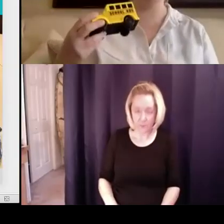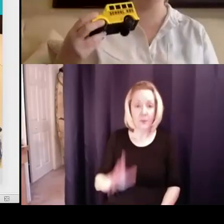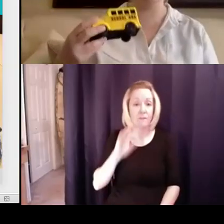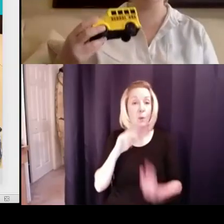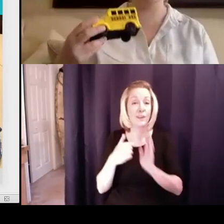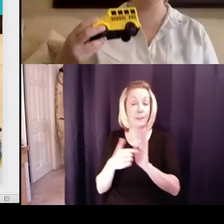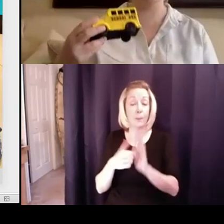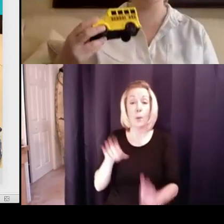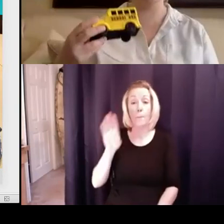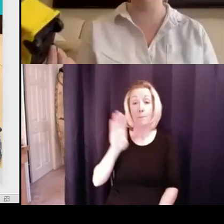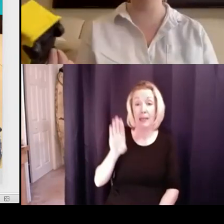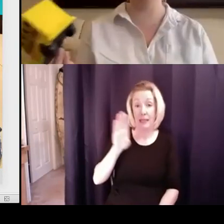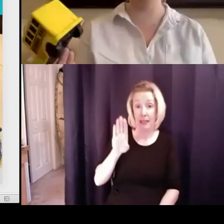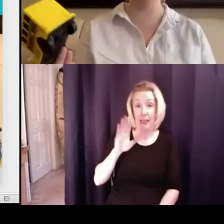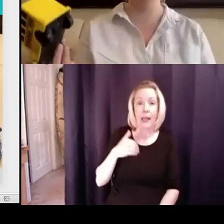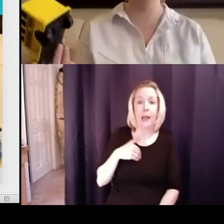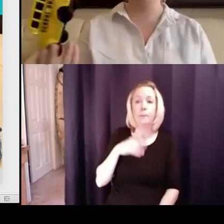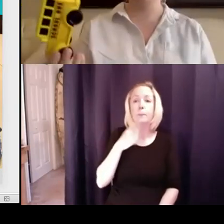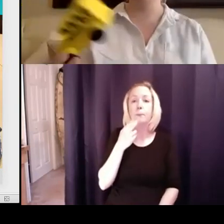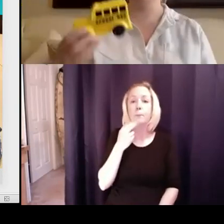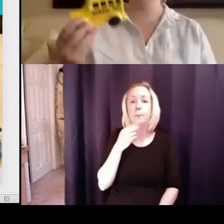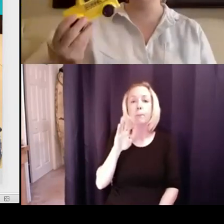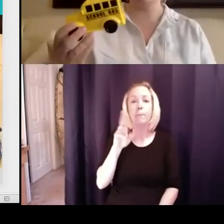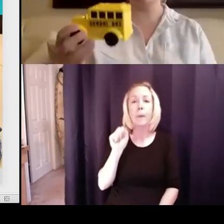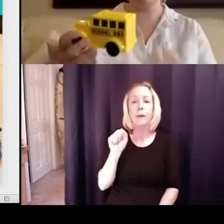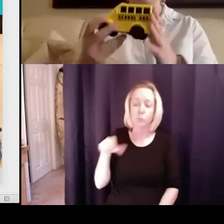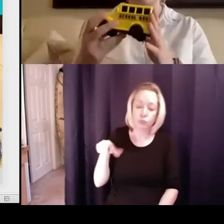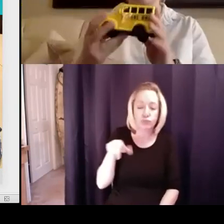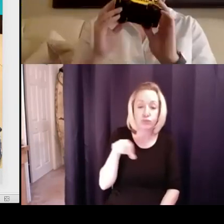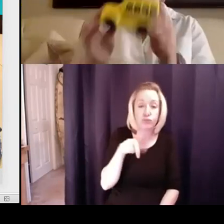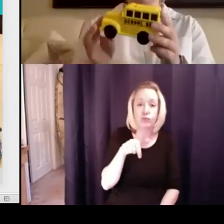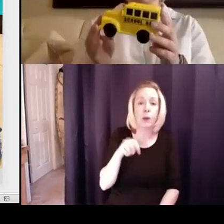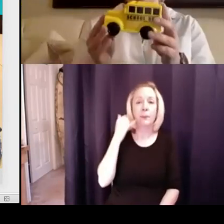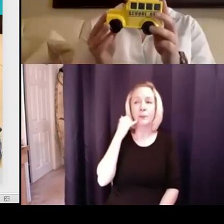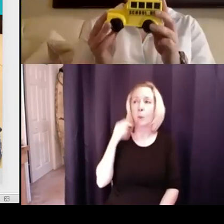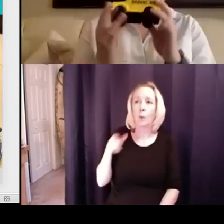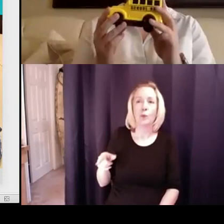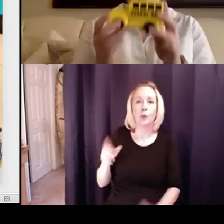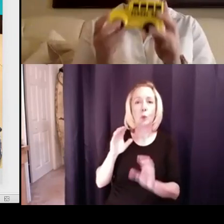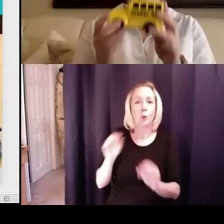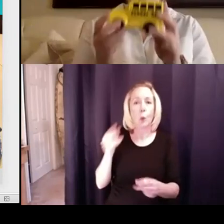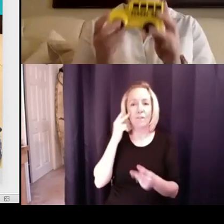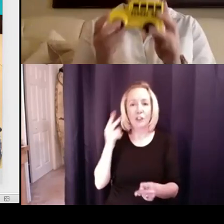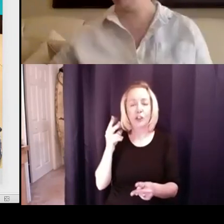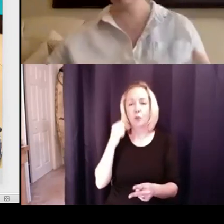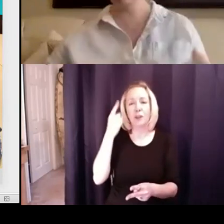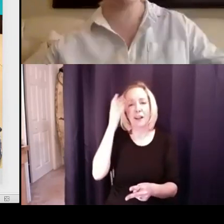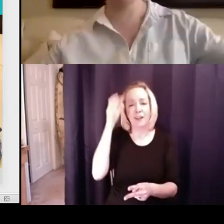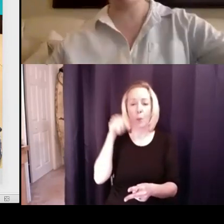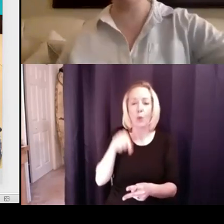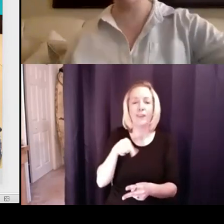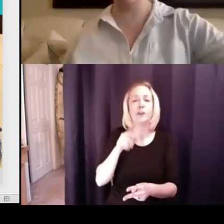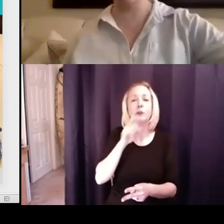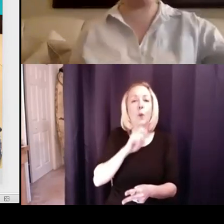your student or your child has no vision, or they struggle with understanding that this is a representation of the bus,